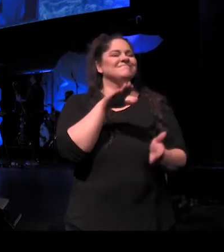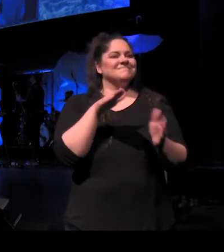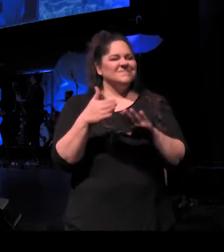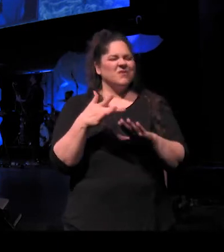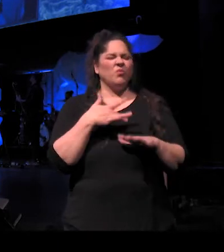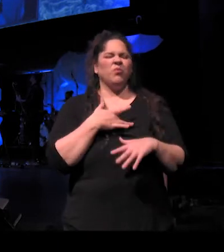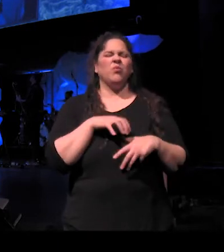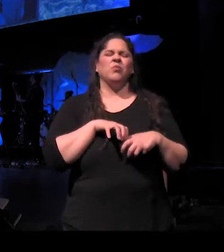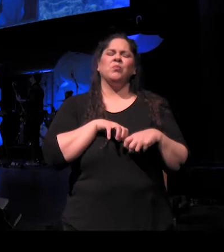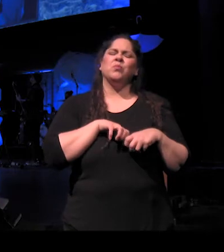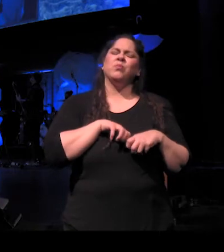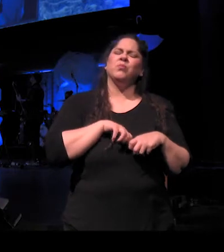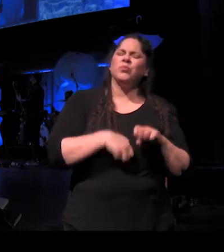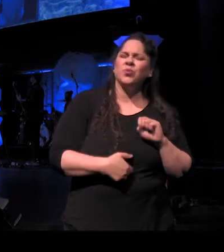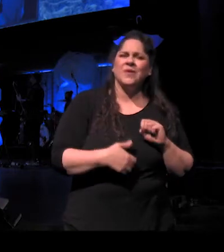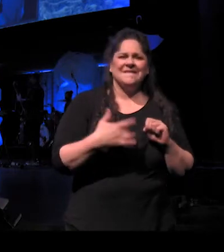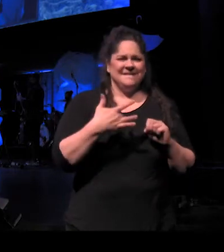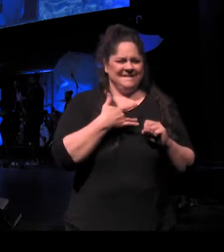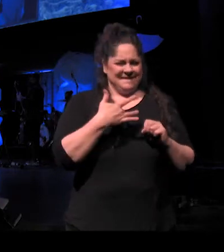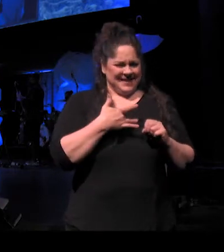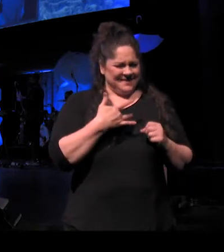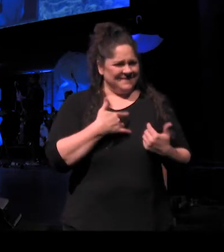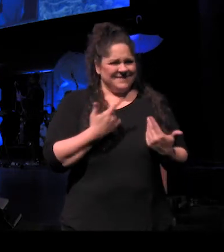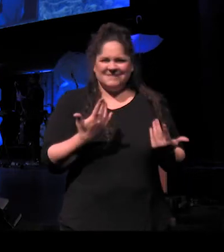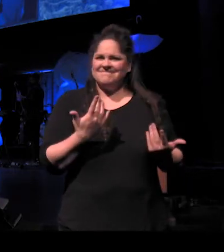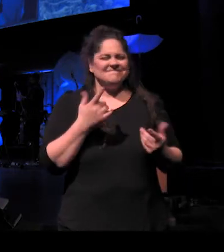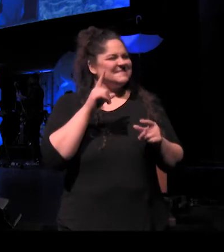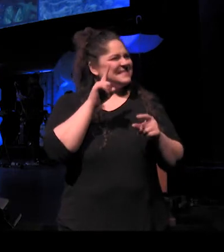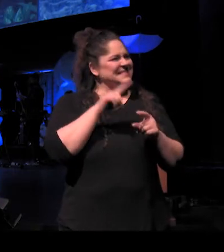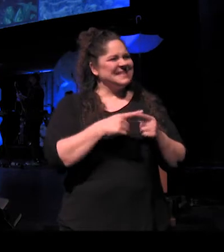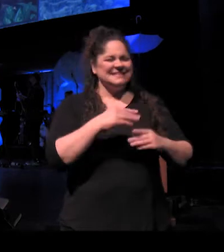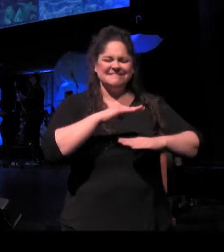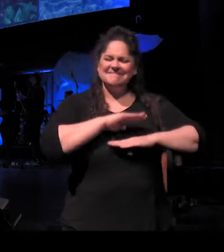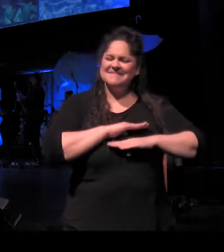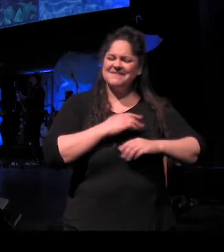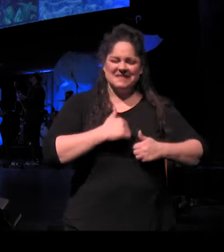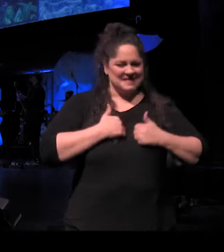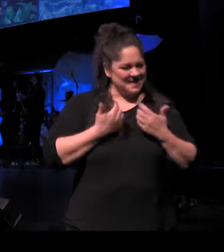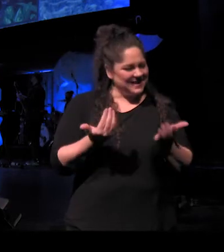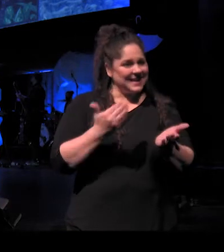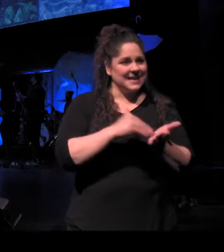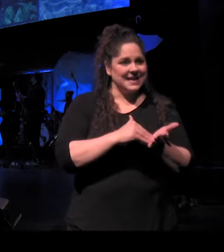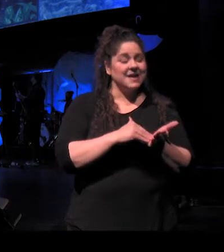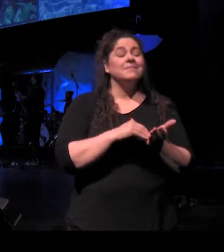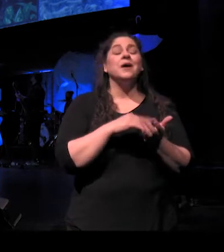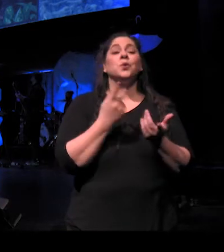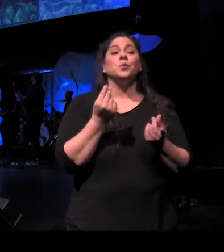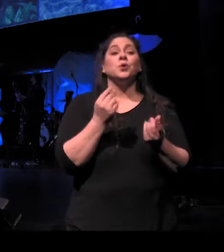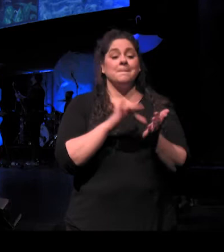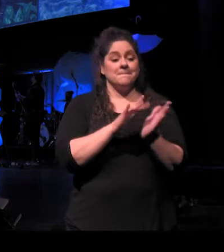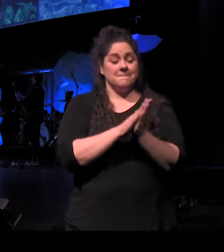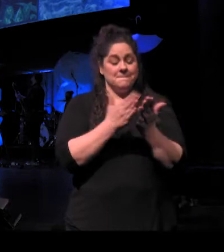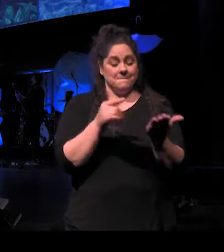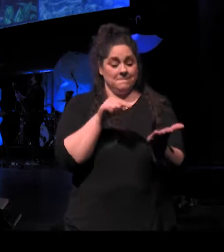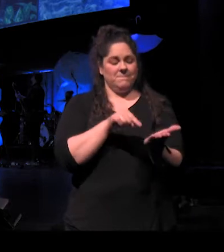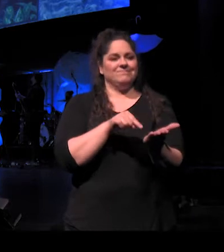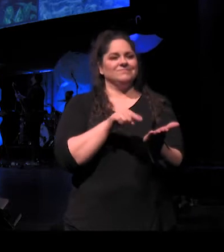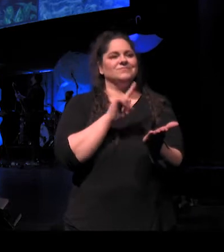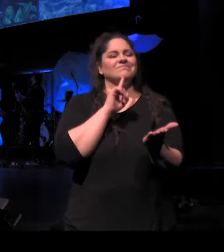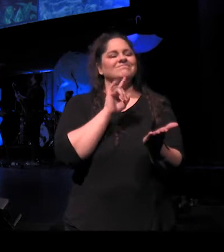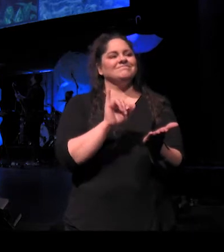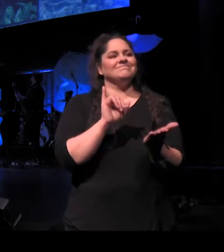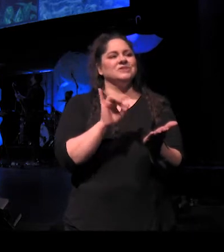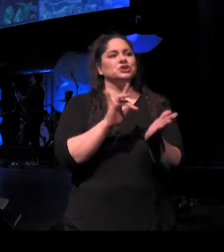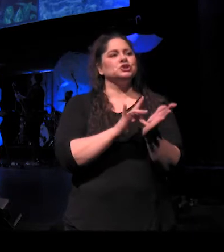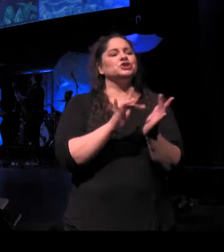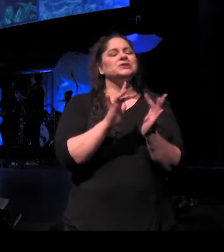broken. She felt like there was a hole inside that was never going to be filled again. That's when she opened her Bible and realized Jesus was the only one that could